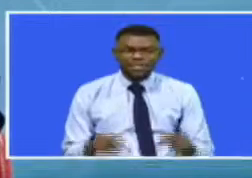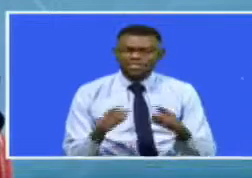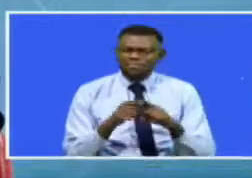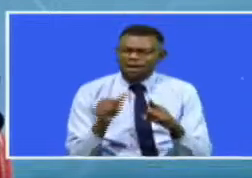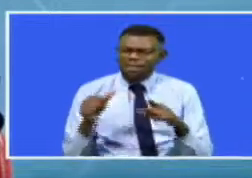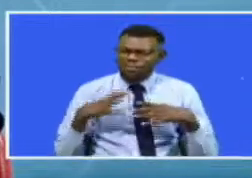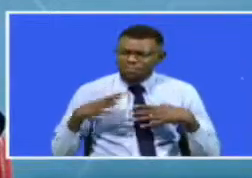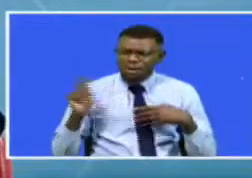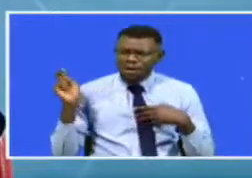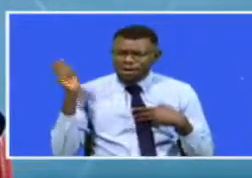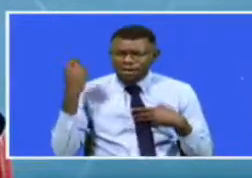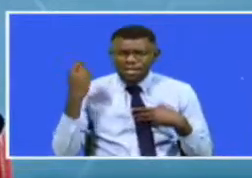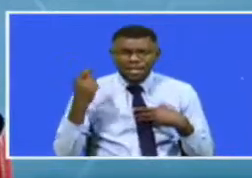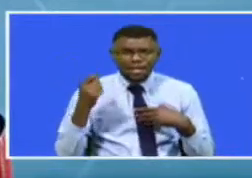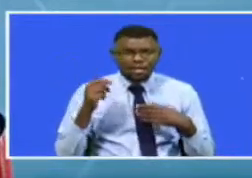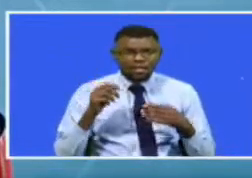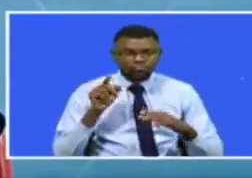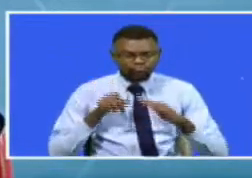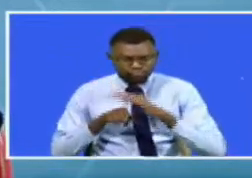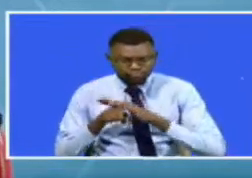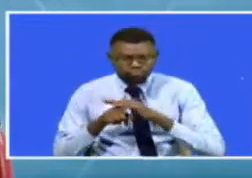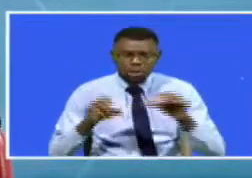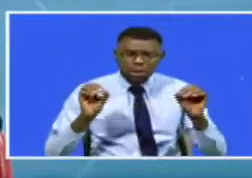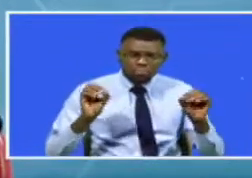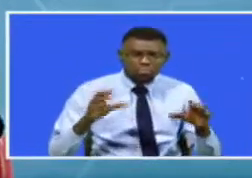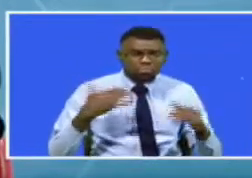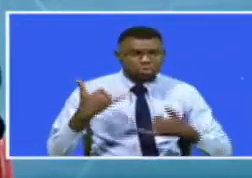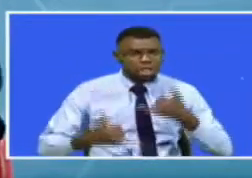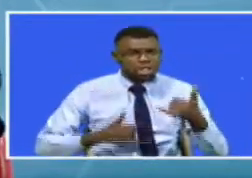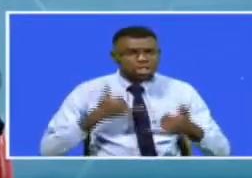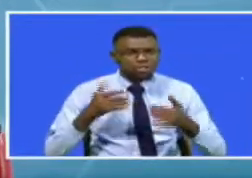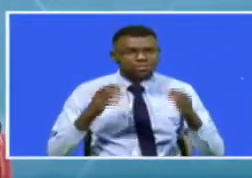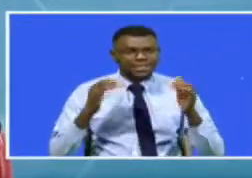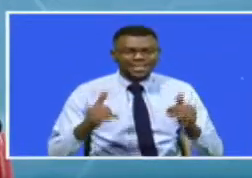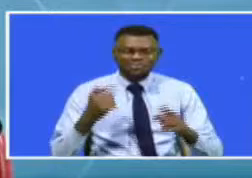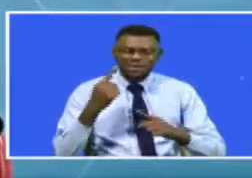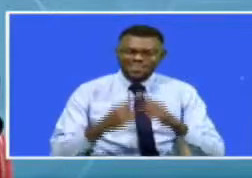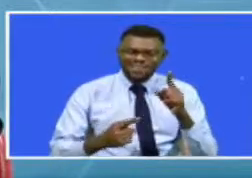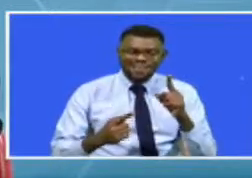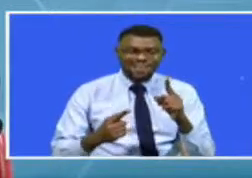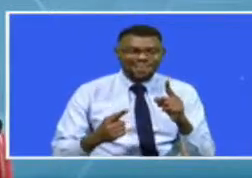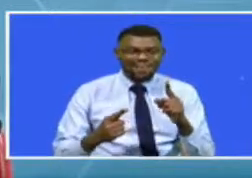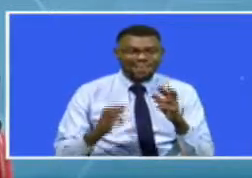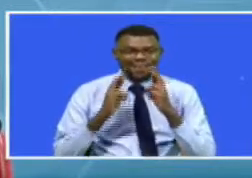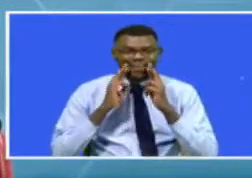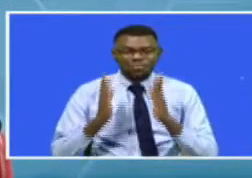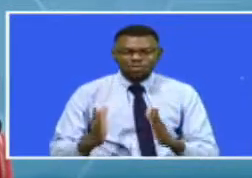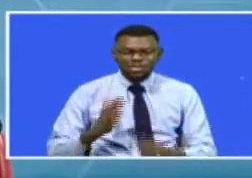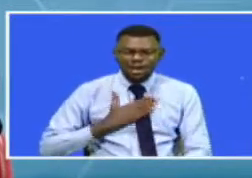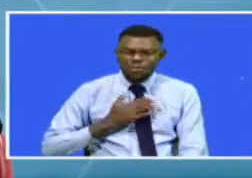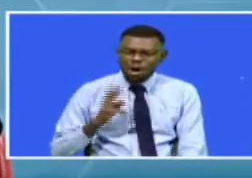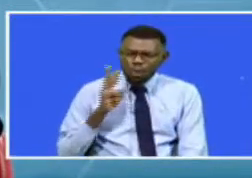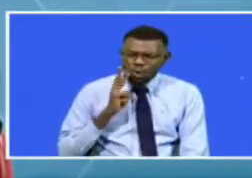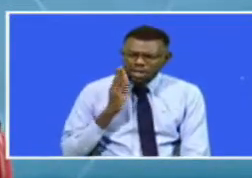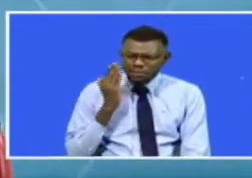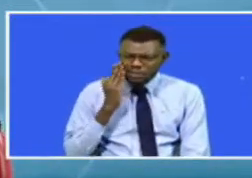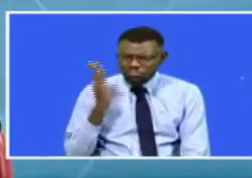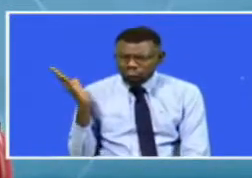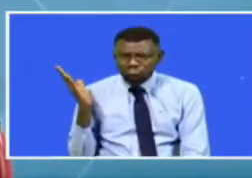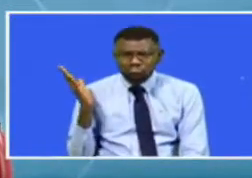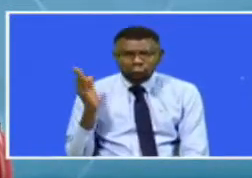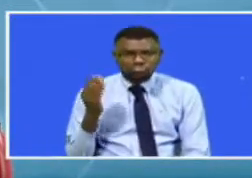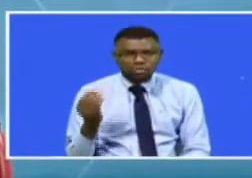The Kenyans opted to visit nightclubs and other entertainment spots to usher in the new year. Our reporter Eli Lusige did a spot check of a